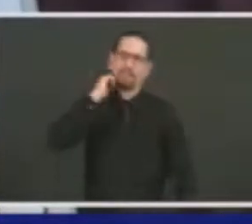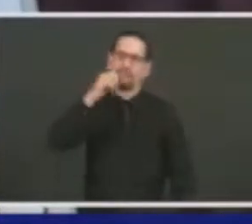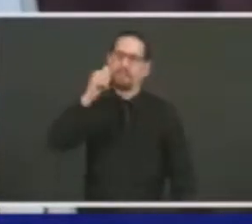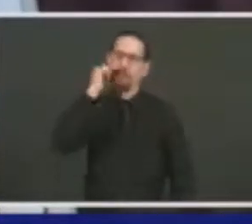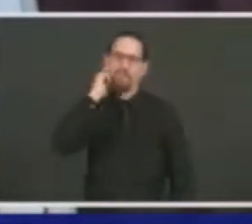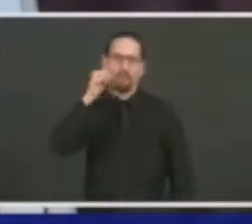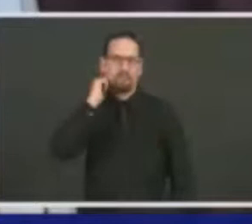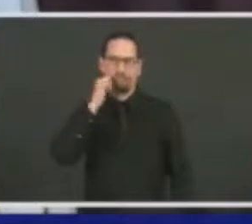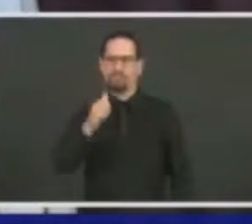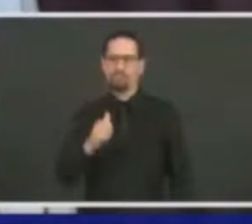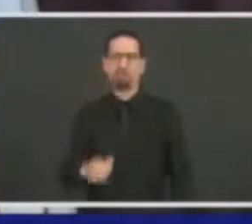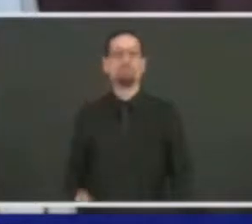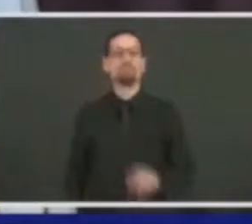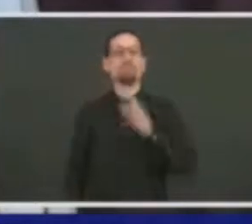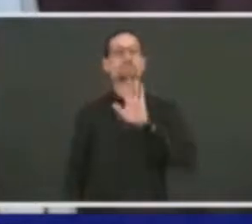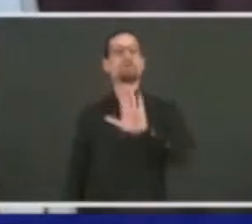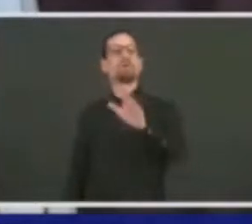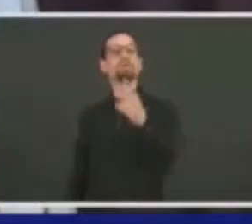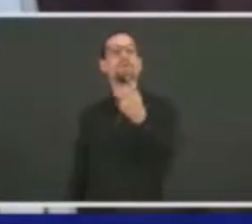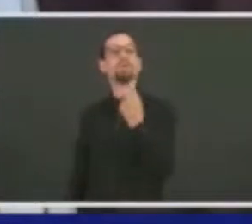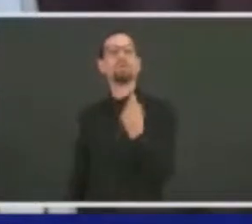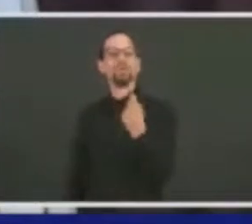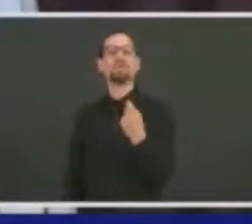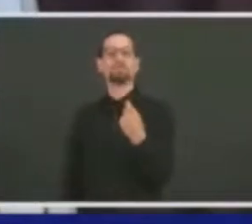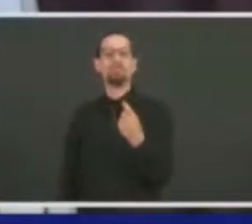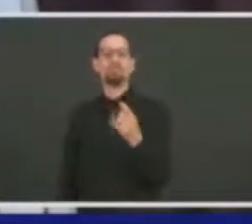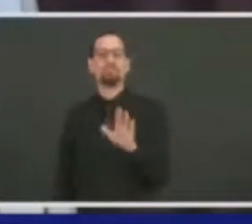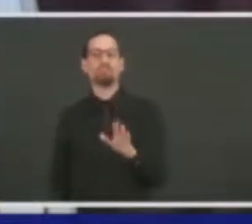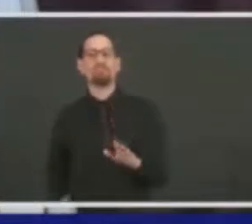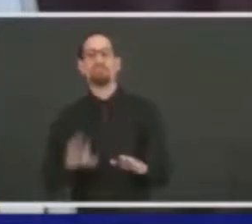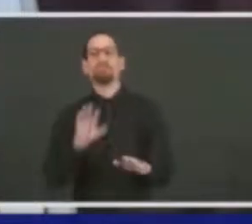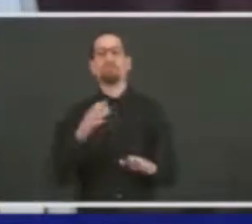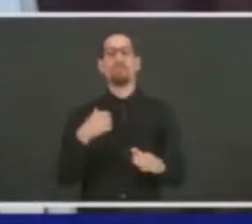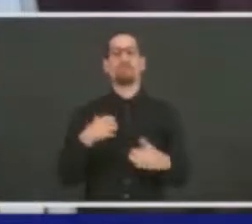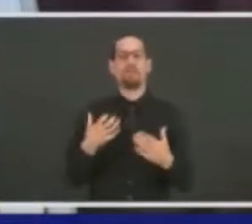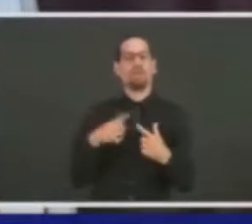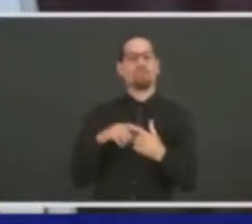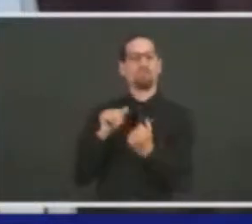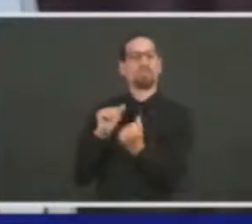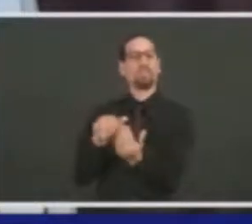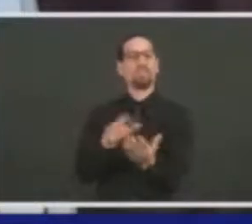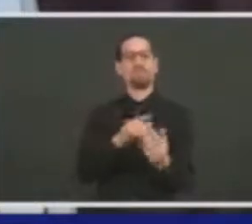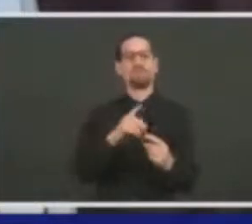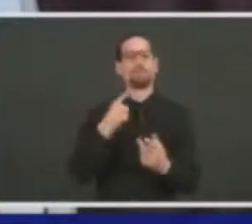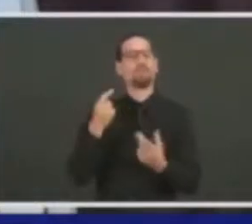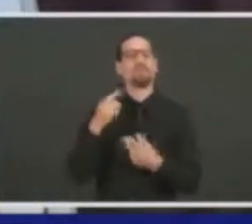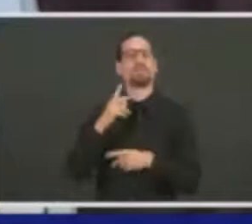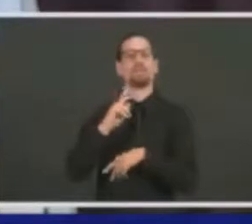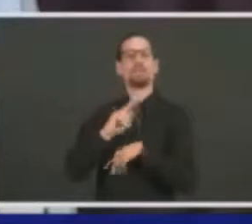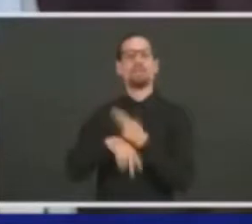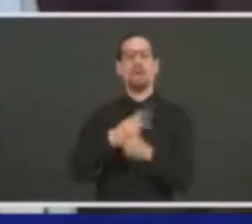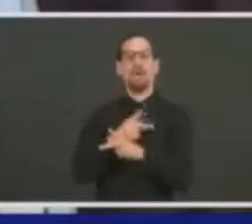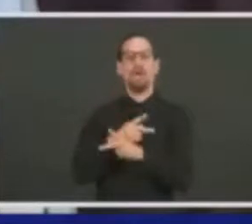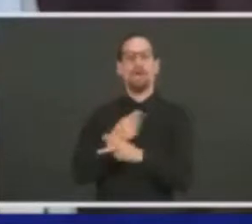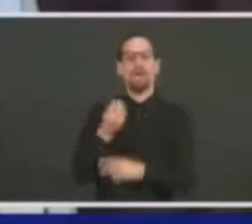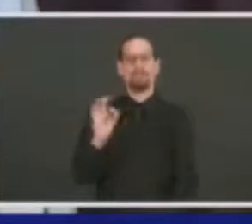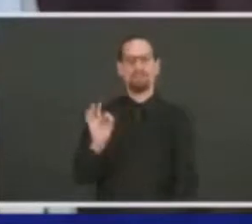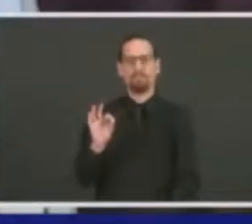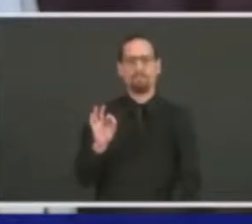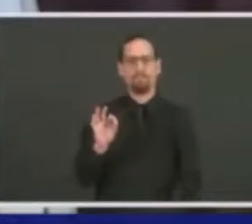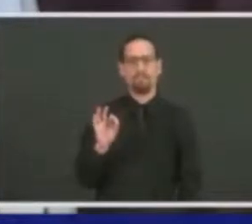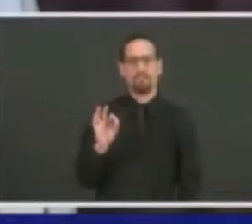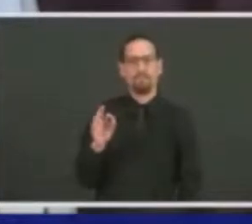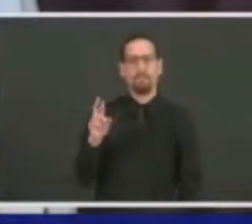question was address the type of rate that we will be looking at rather than a cumulative, because